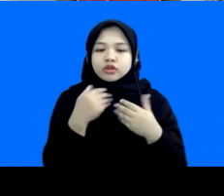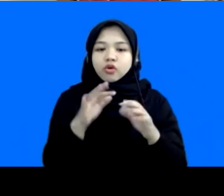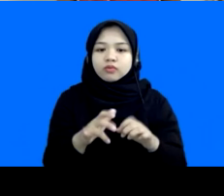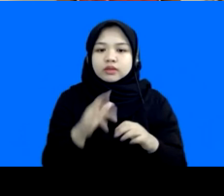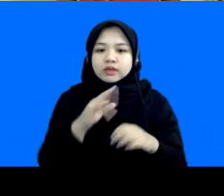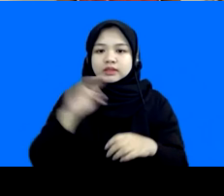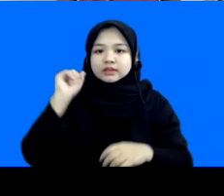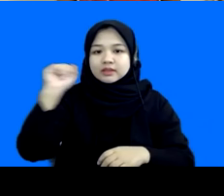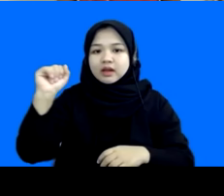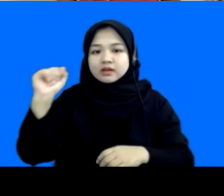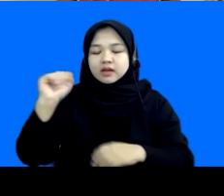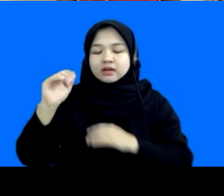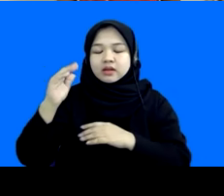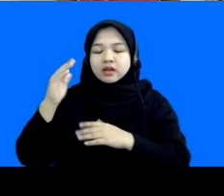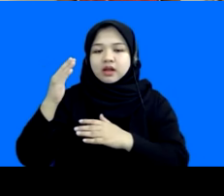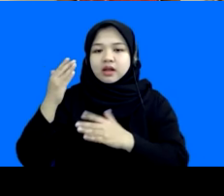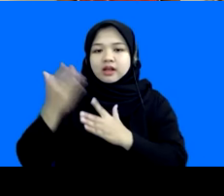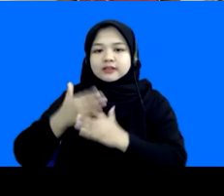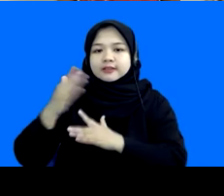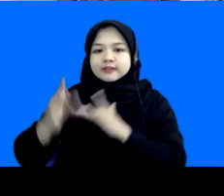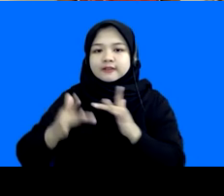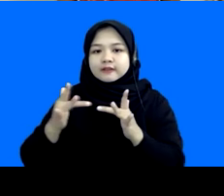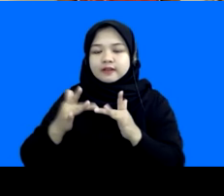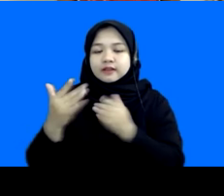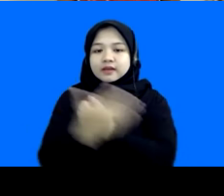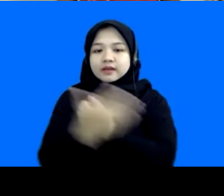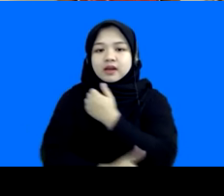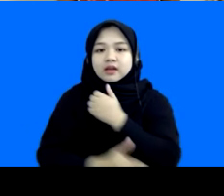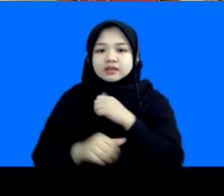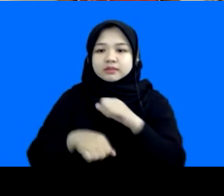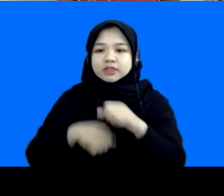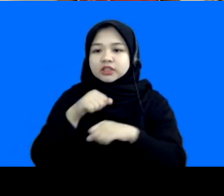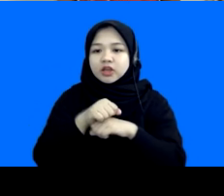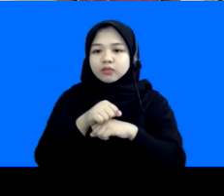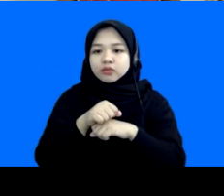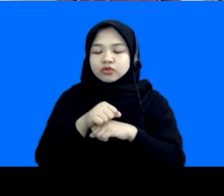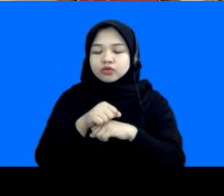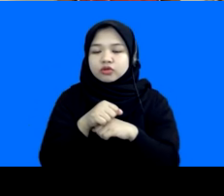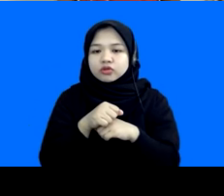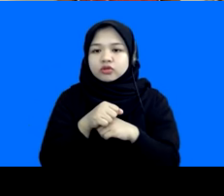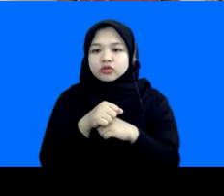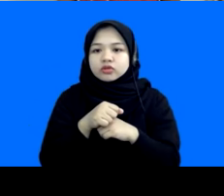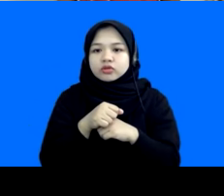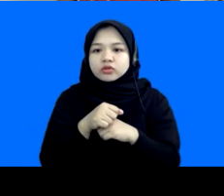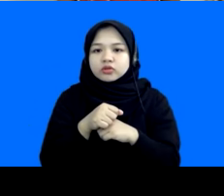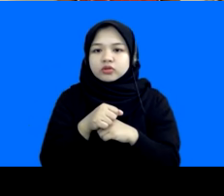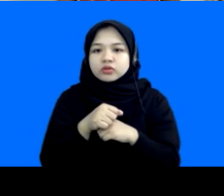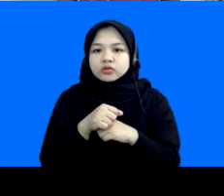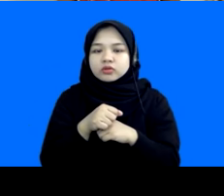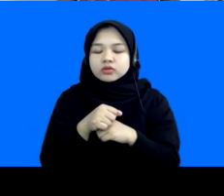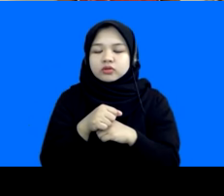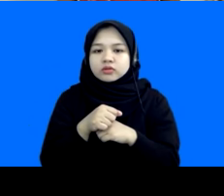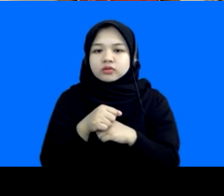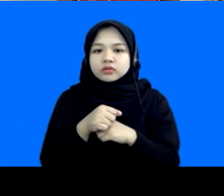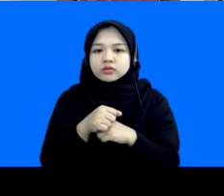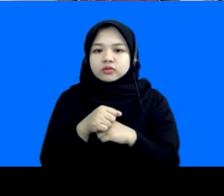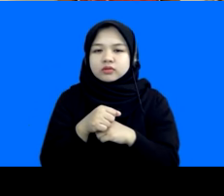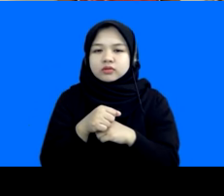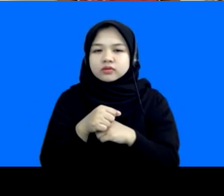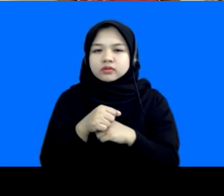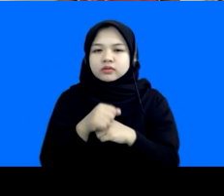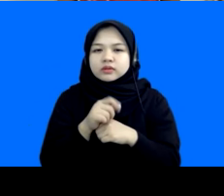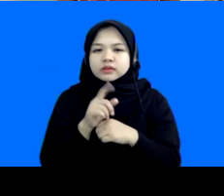So in a country like Singapore that boasts just under 90% home ownership, The bottom 10% of them